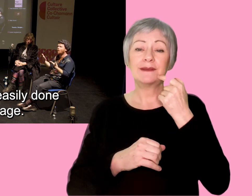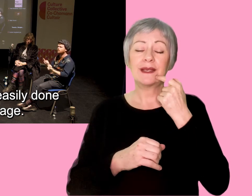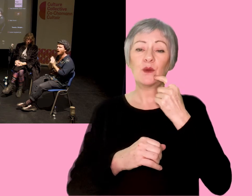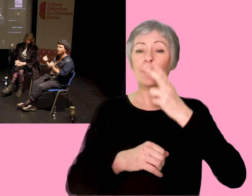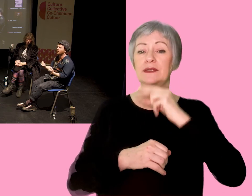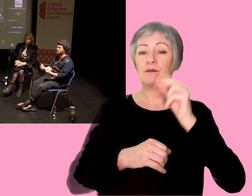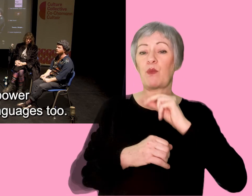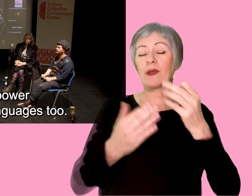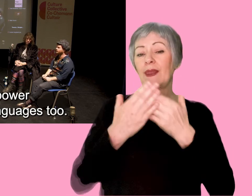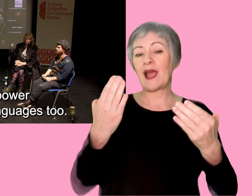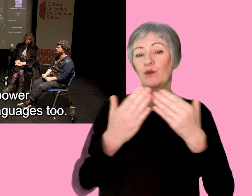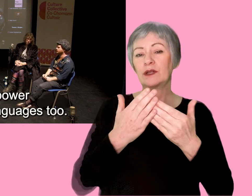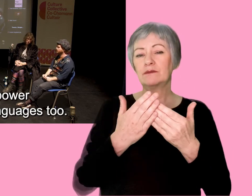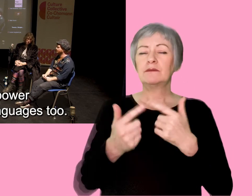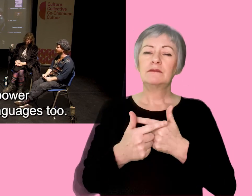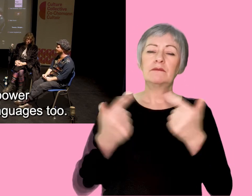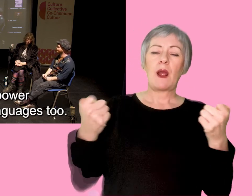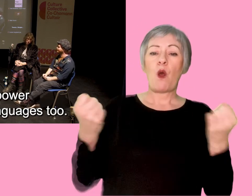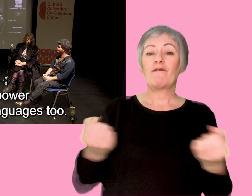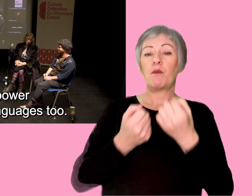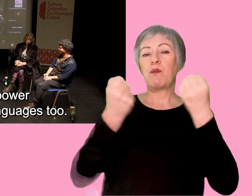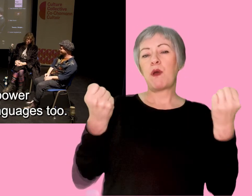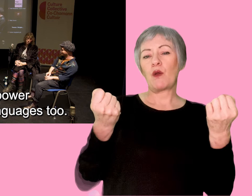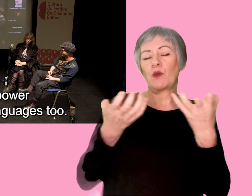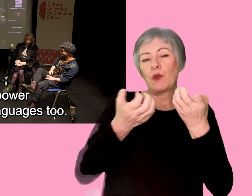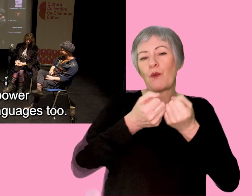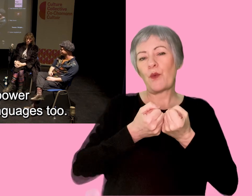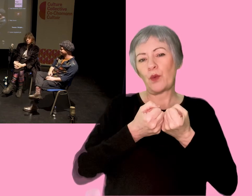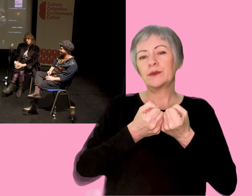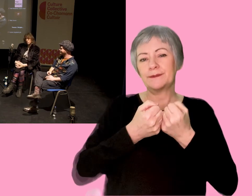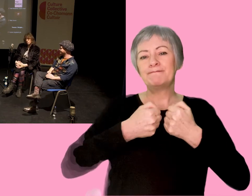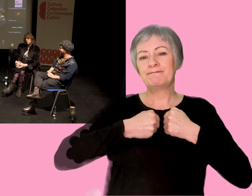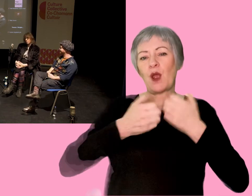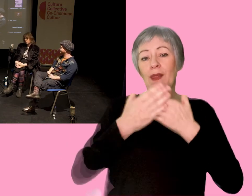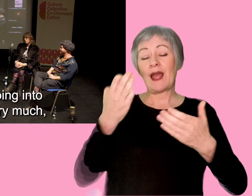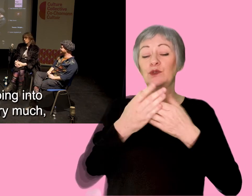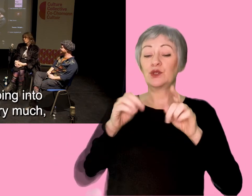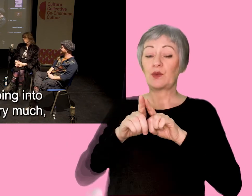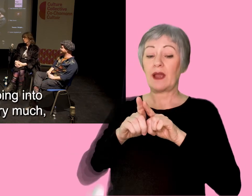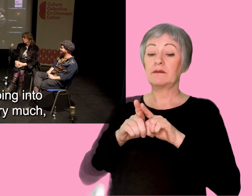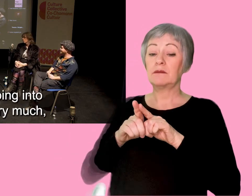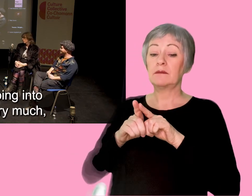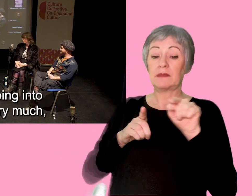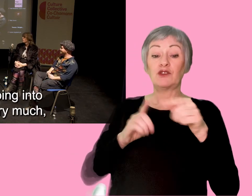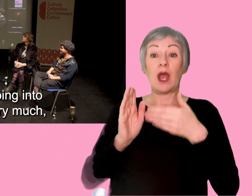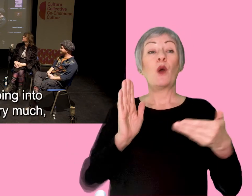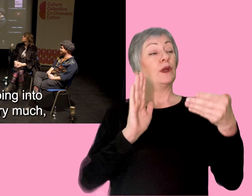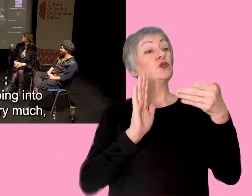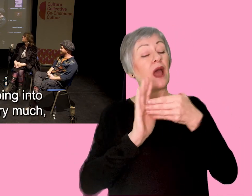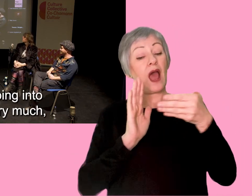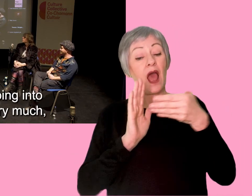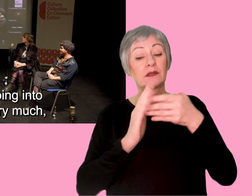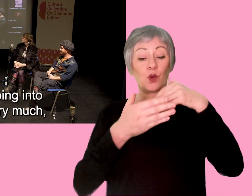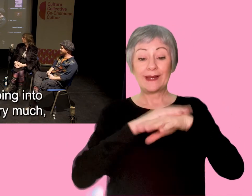language. So there's a lot of power that we hold within our languages too. Yeah, I think if I just add to that, I mean, going